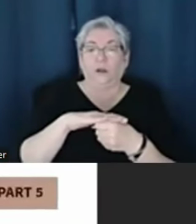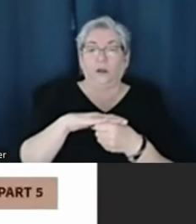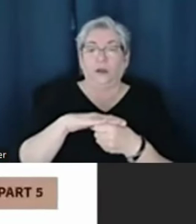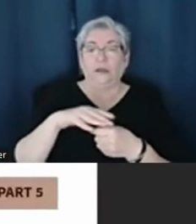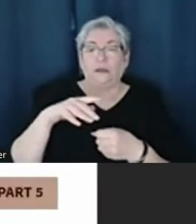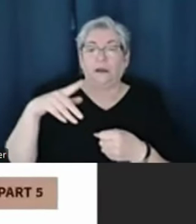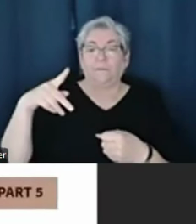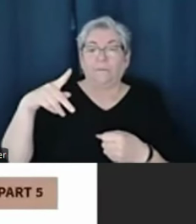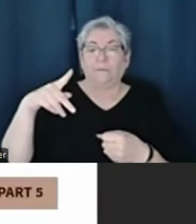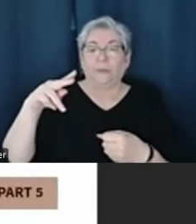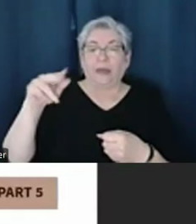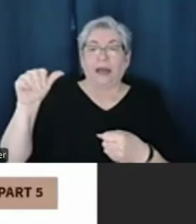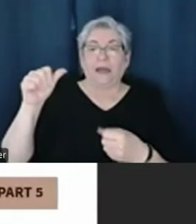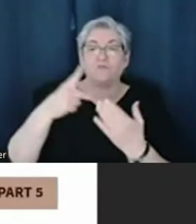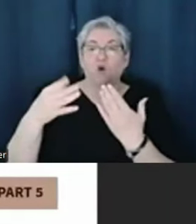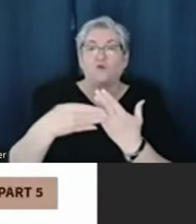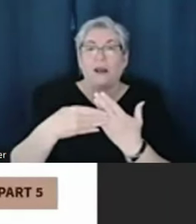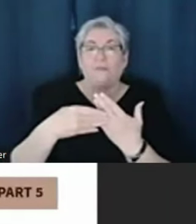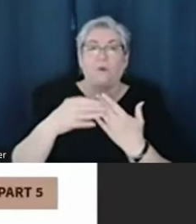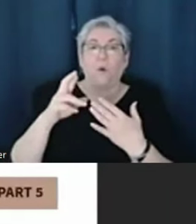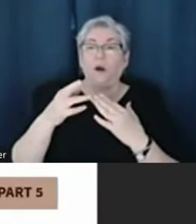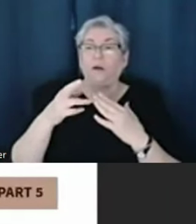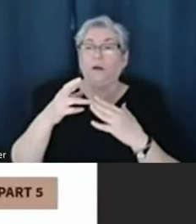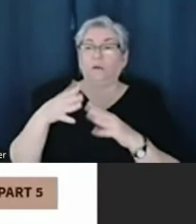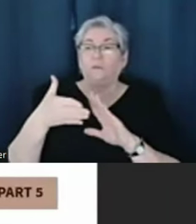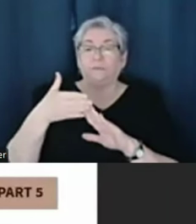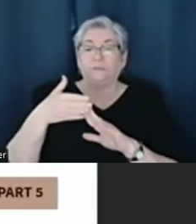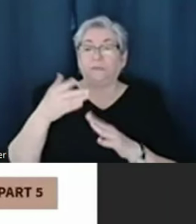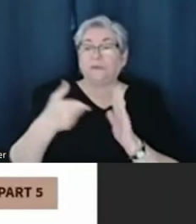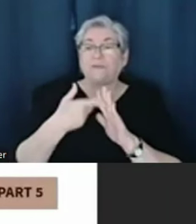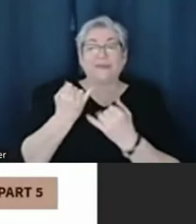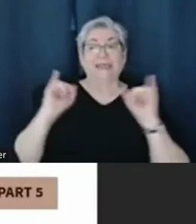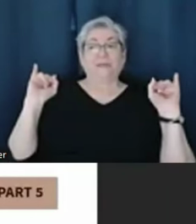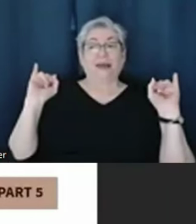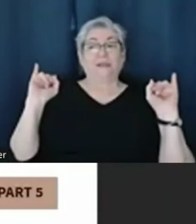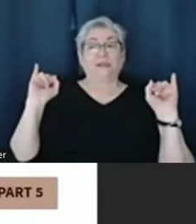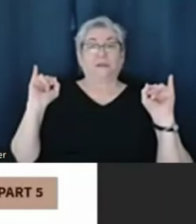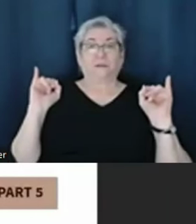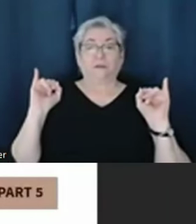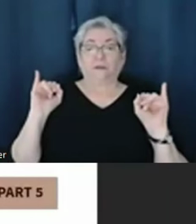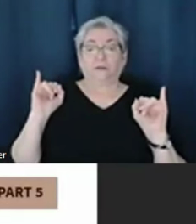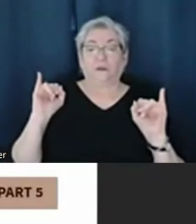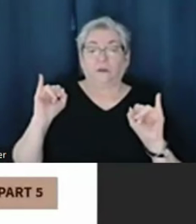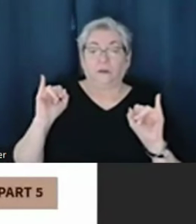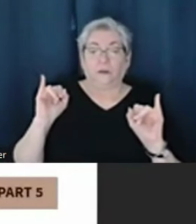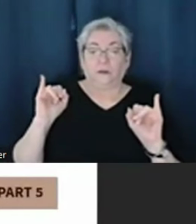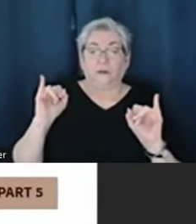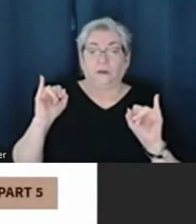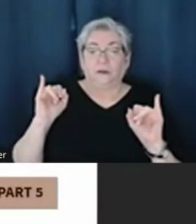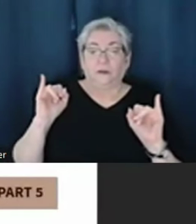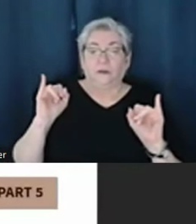there, or in some cases it's operated independently of the P&A. We talked